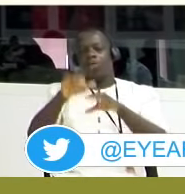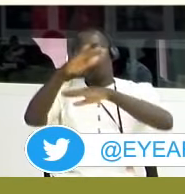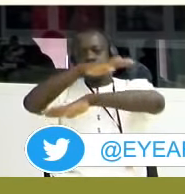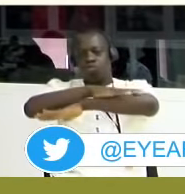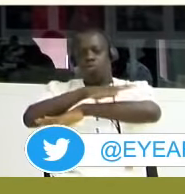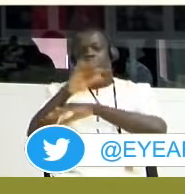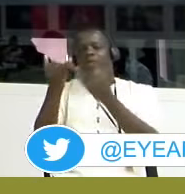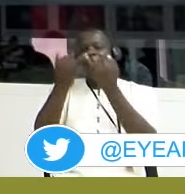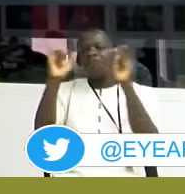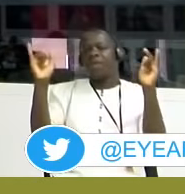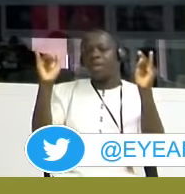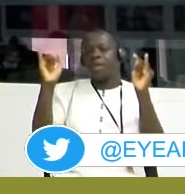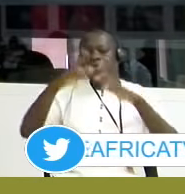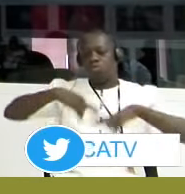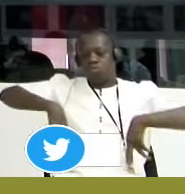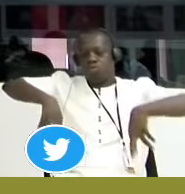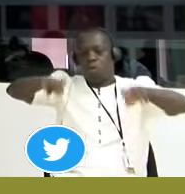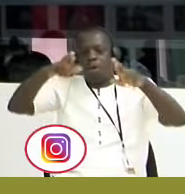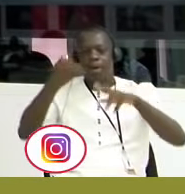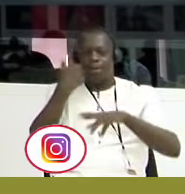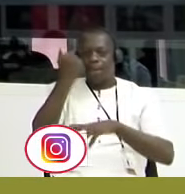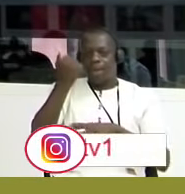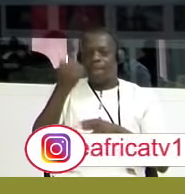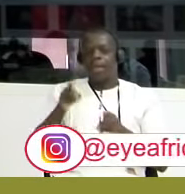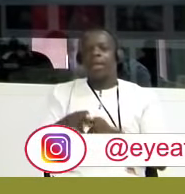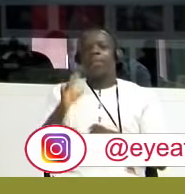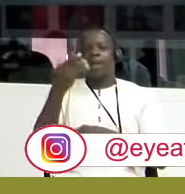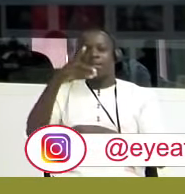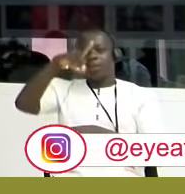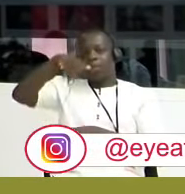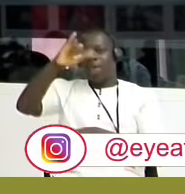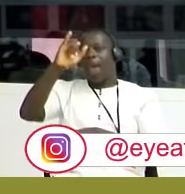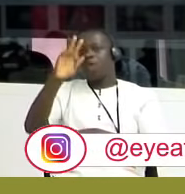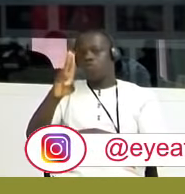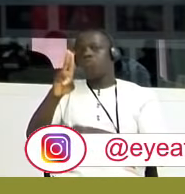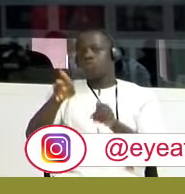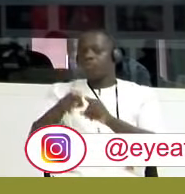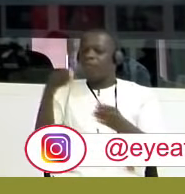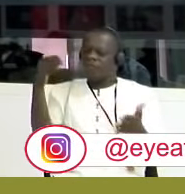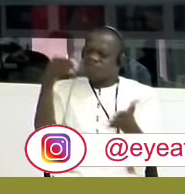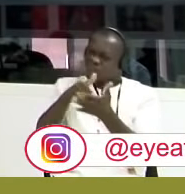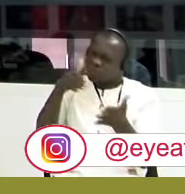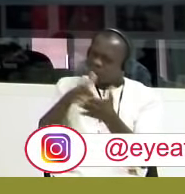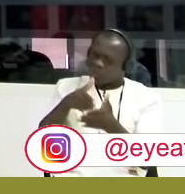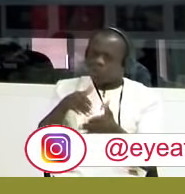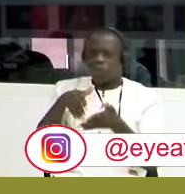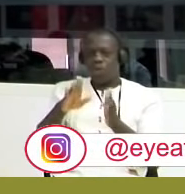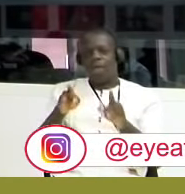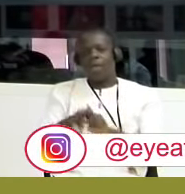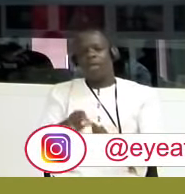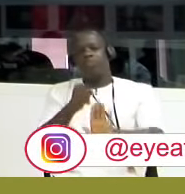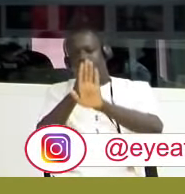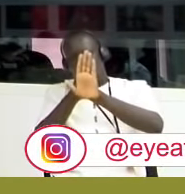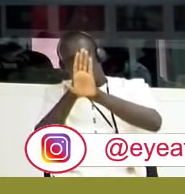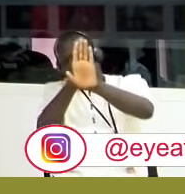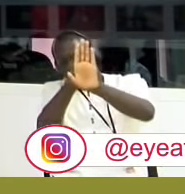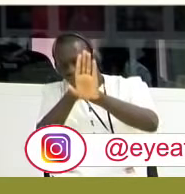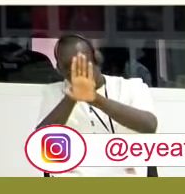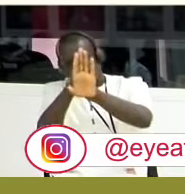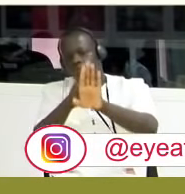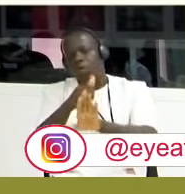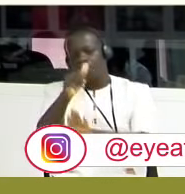officers were forcefully pushing the students backwards using their equipment, is that correct? That's correct. And that's the time I